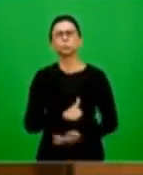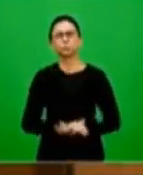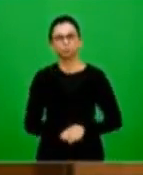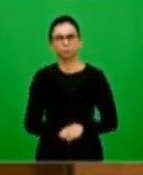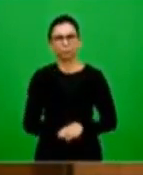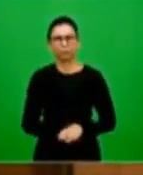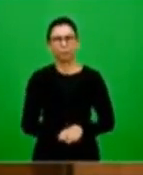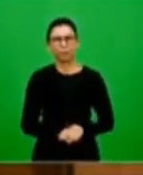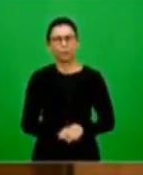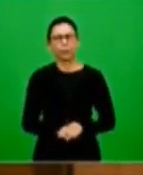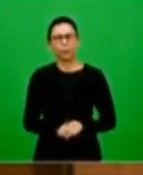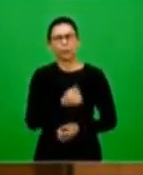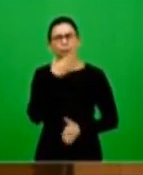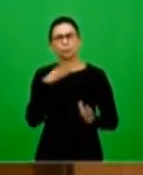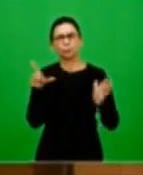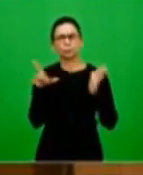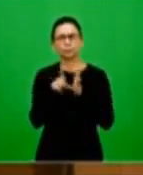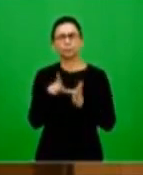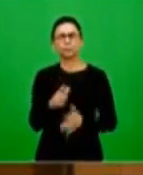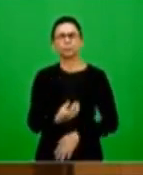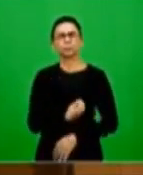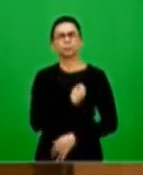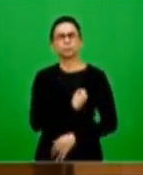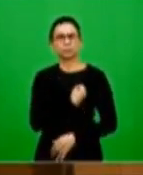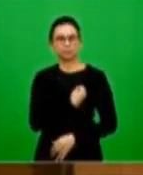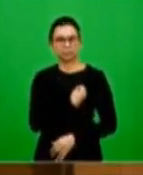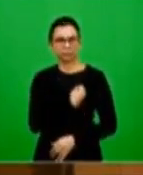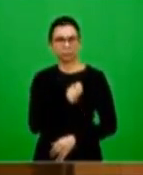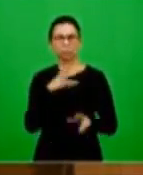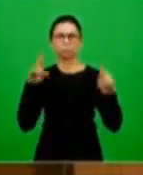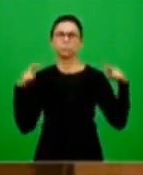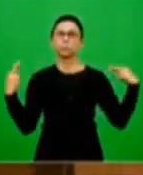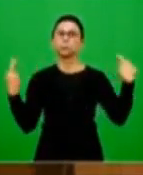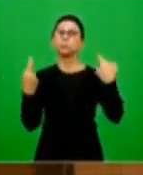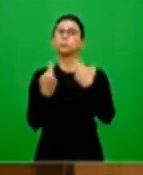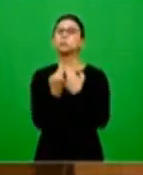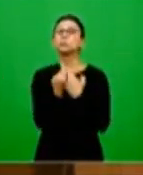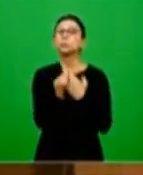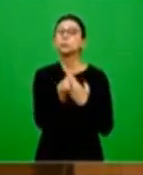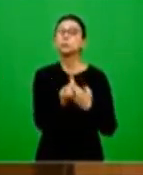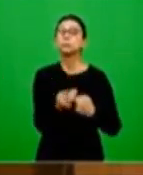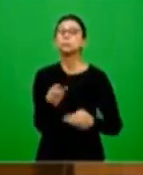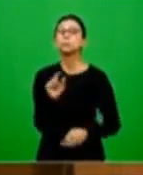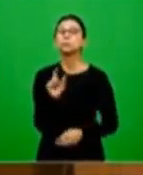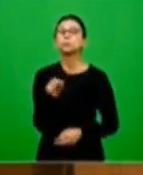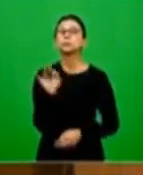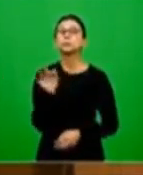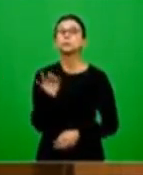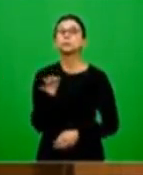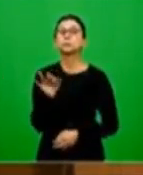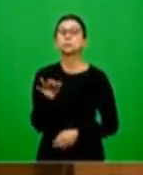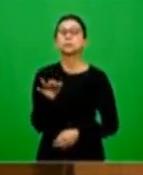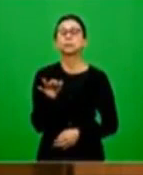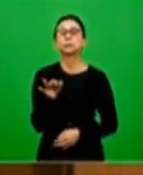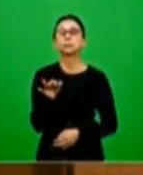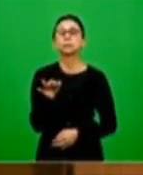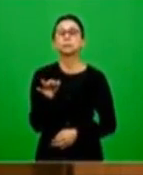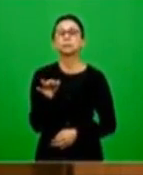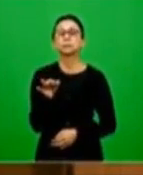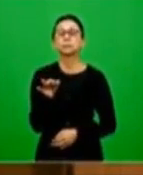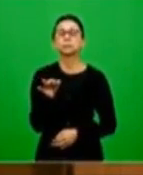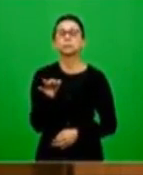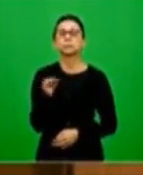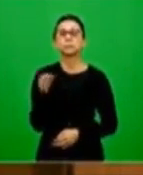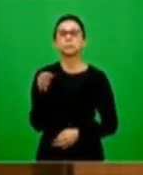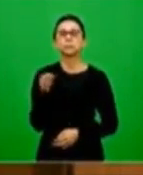1521, Luther participated on the on a meeting where he reaffirmed his convictions. At that